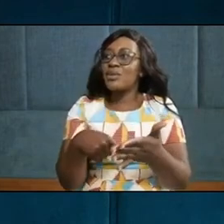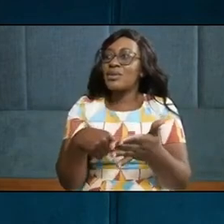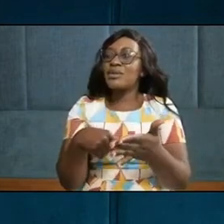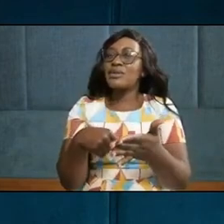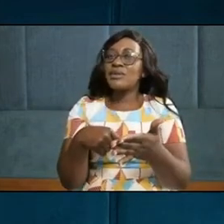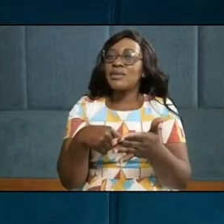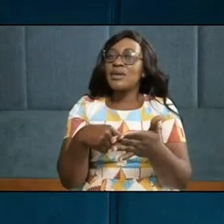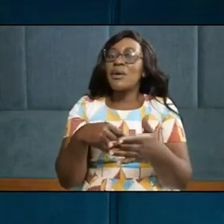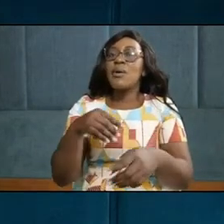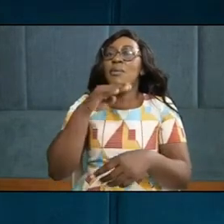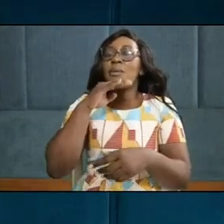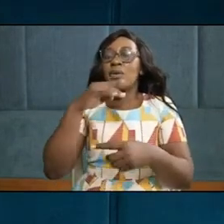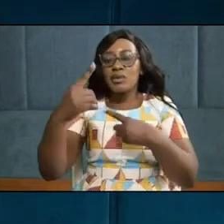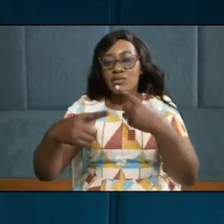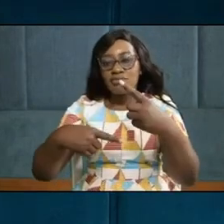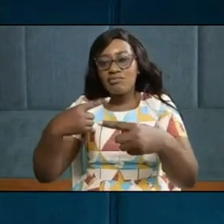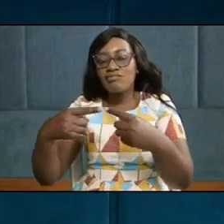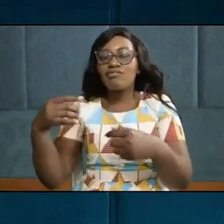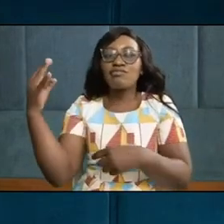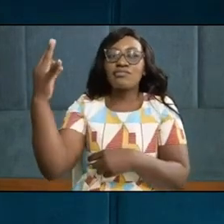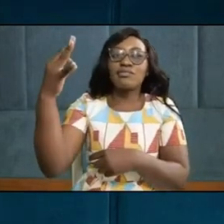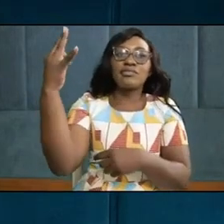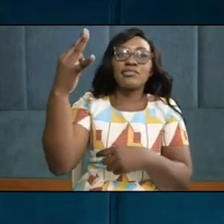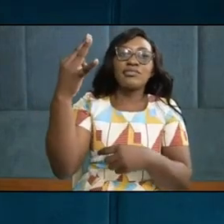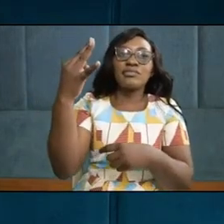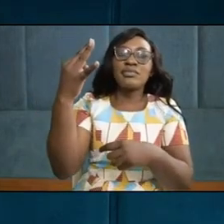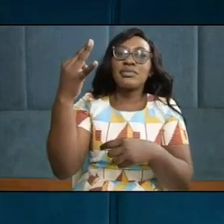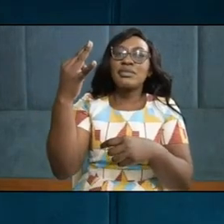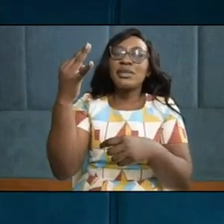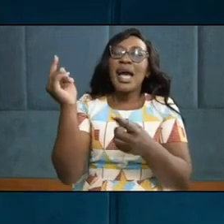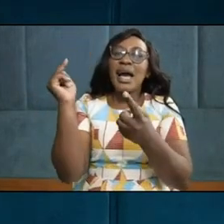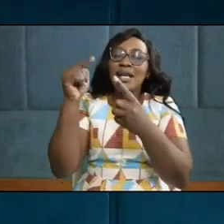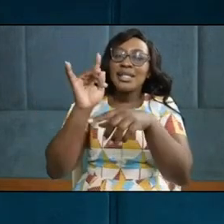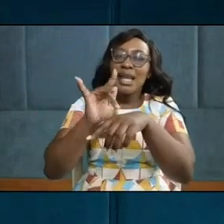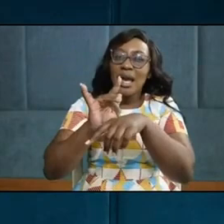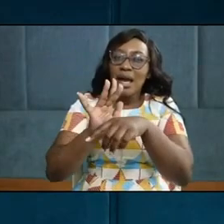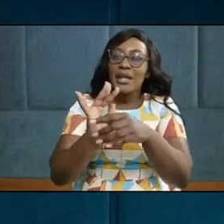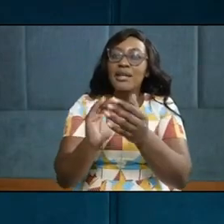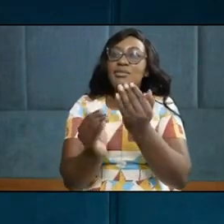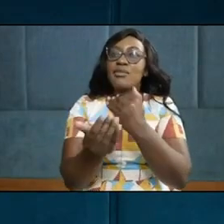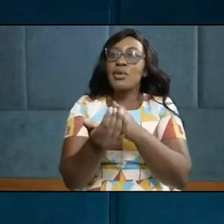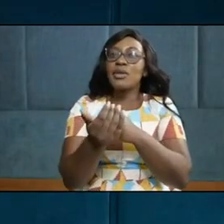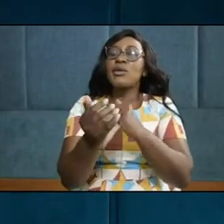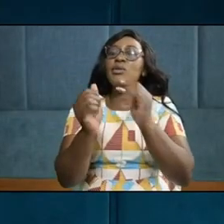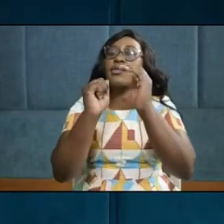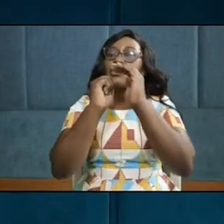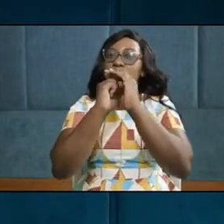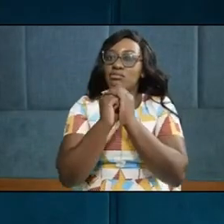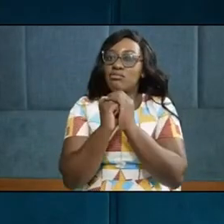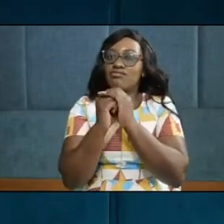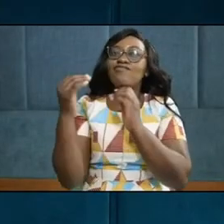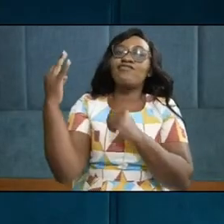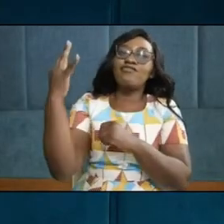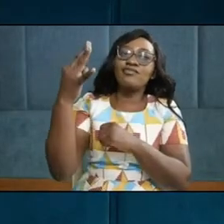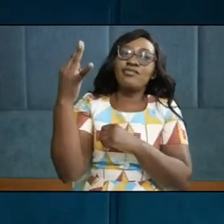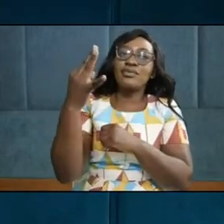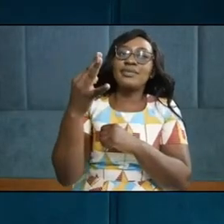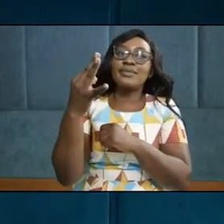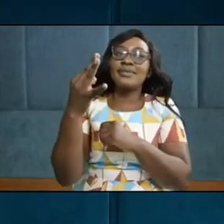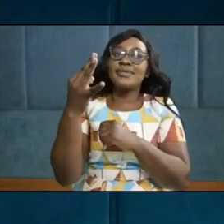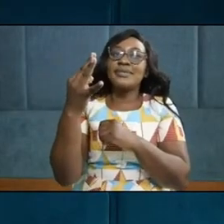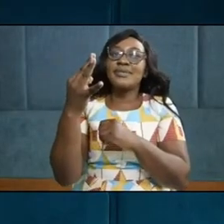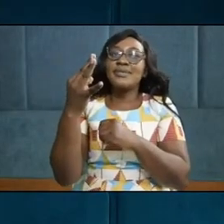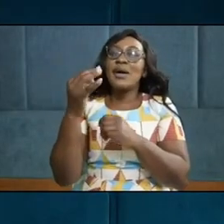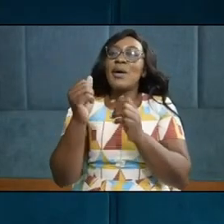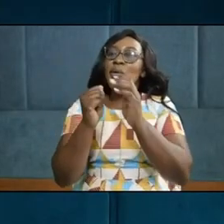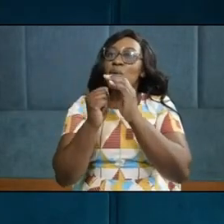Paul continued preaching until early morning. It was a whole night of worshiping, of preaching and worshiping God.